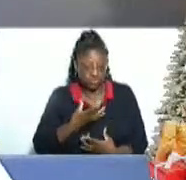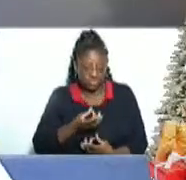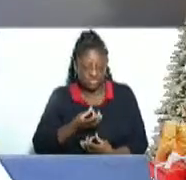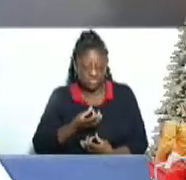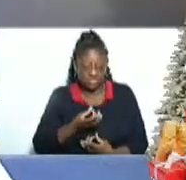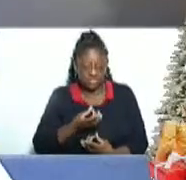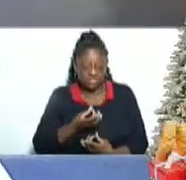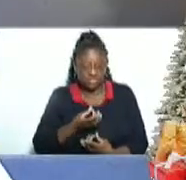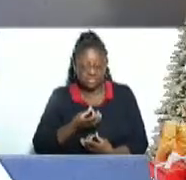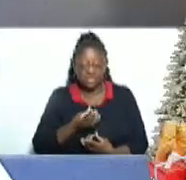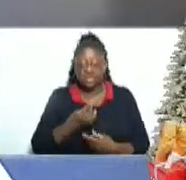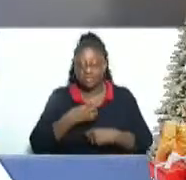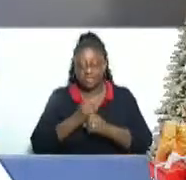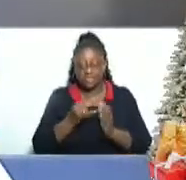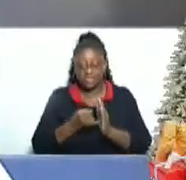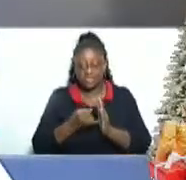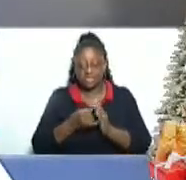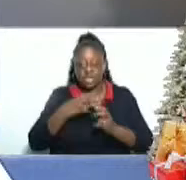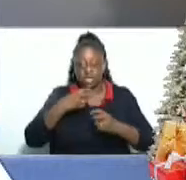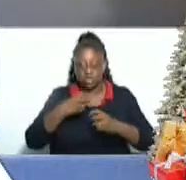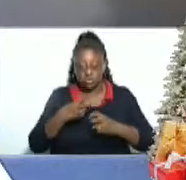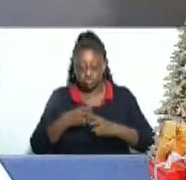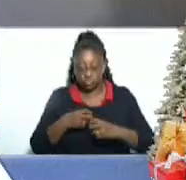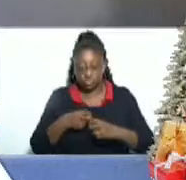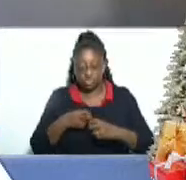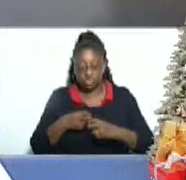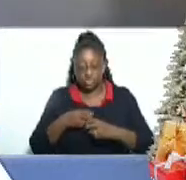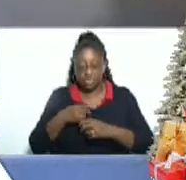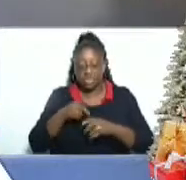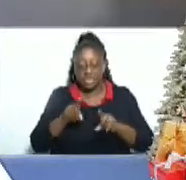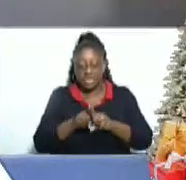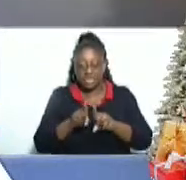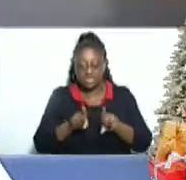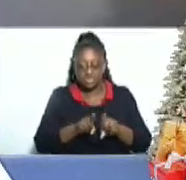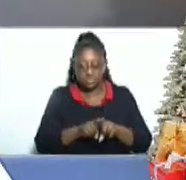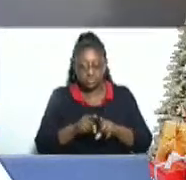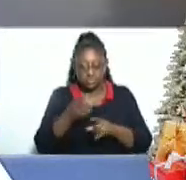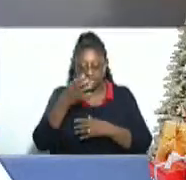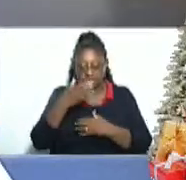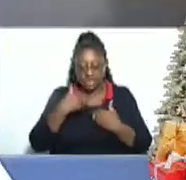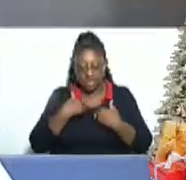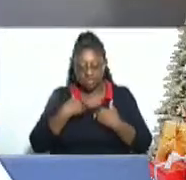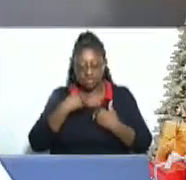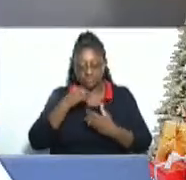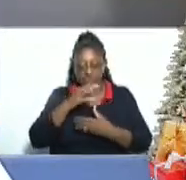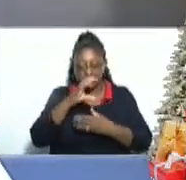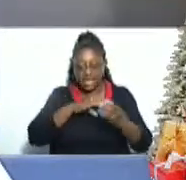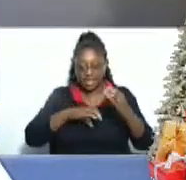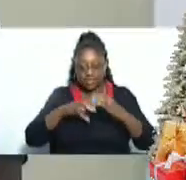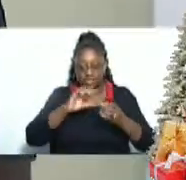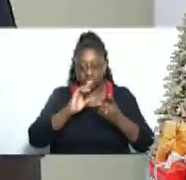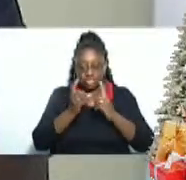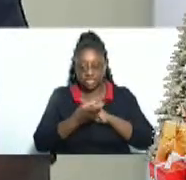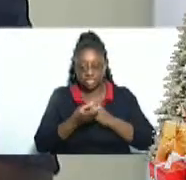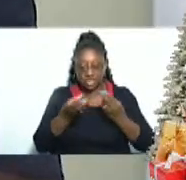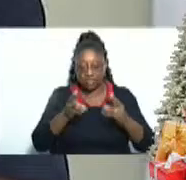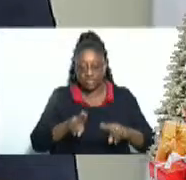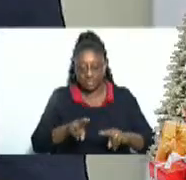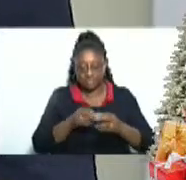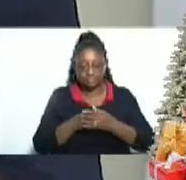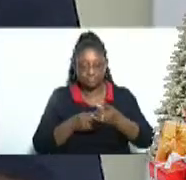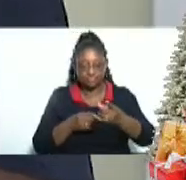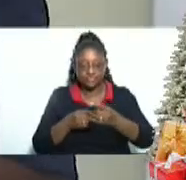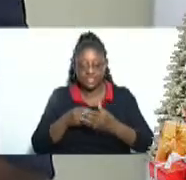Guard even more crucial as the nation grapples with the growing effects of climate change. That I stand before you